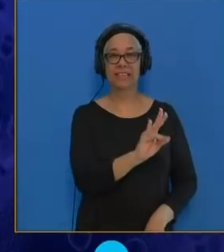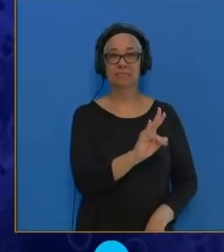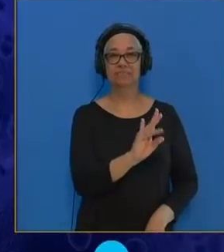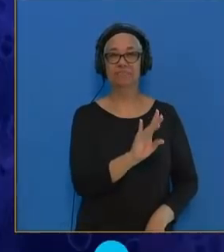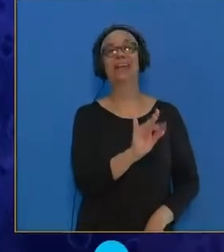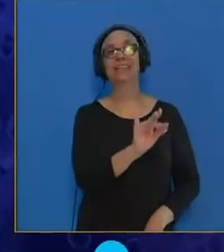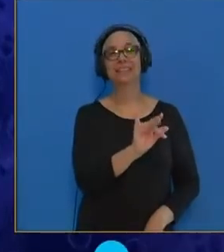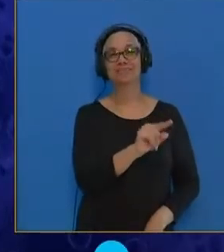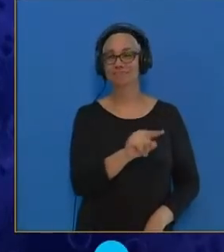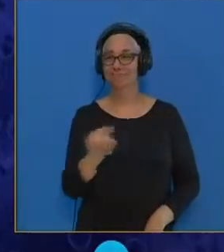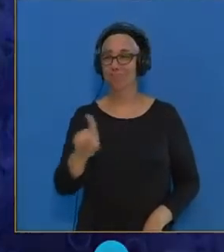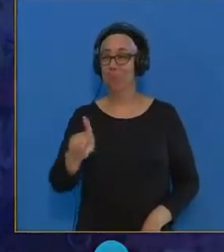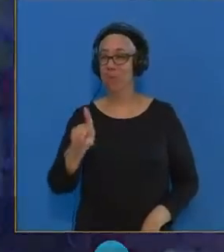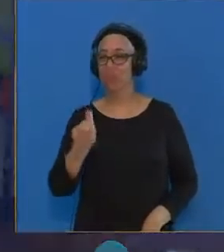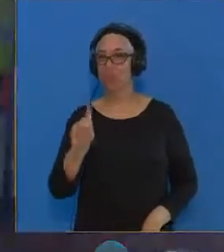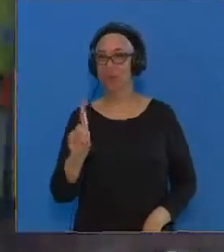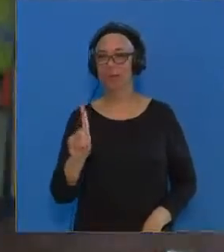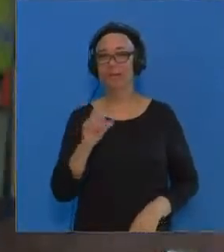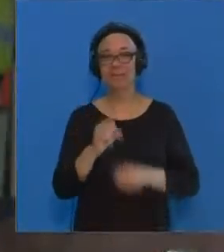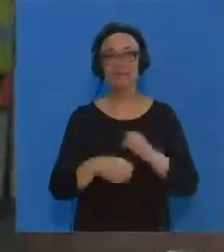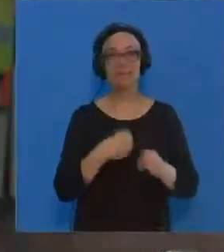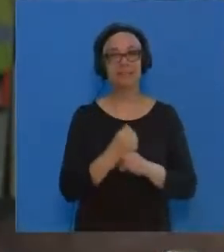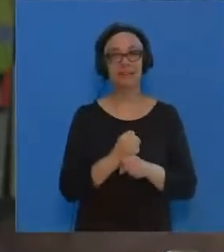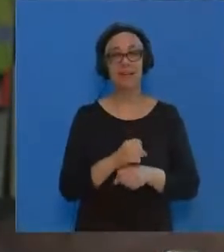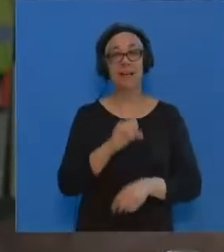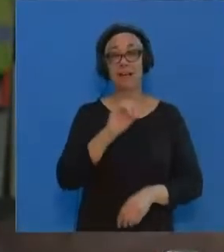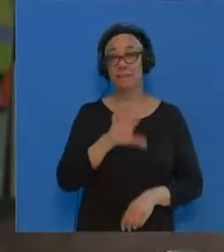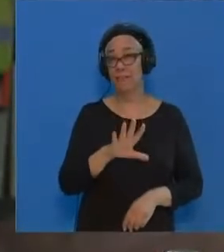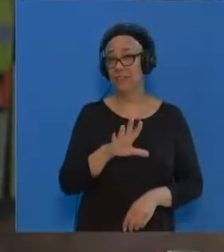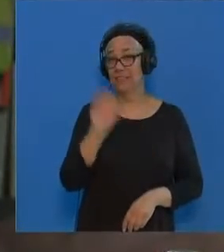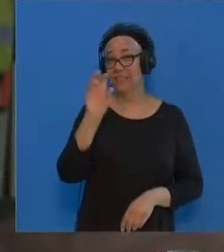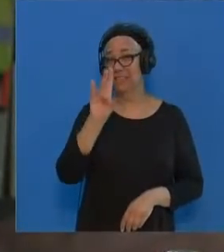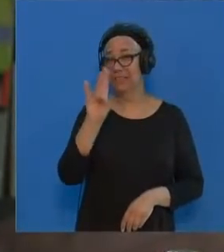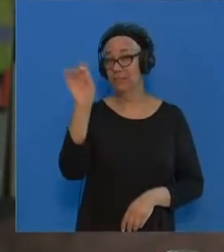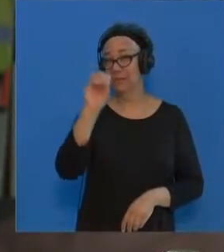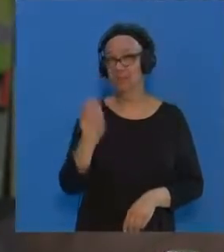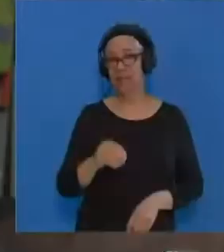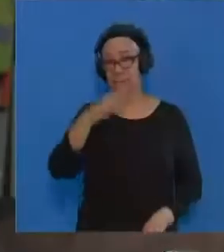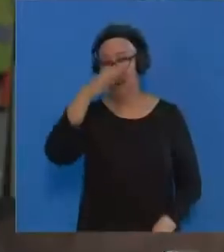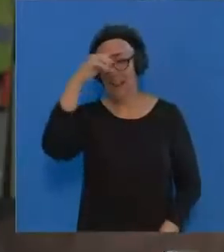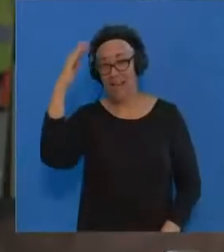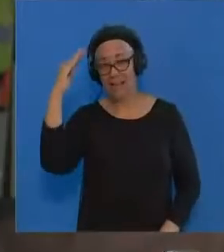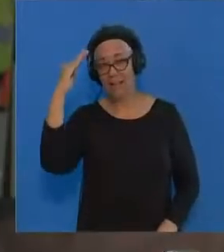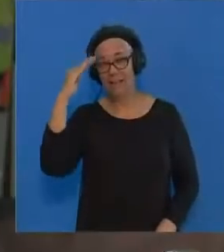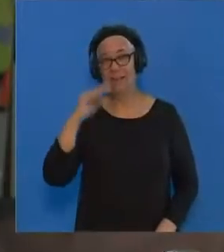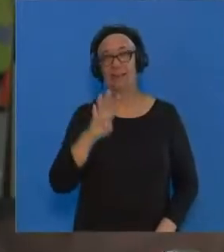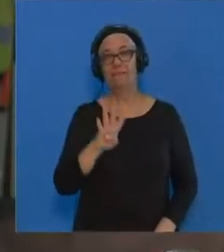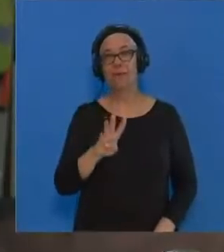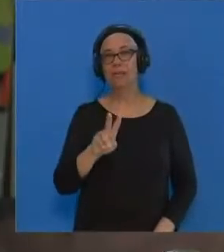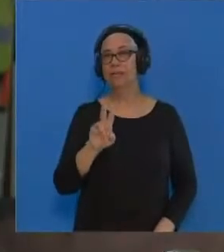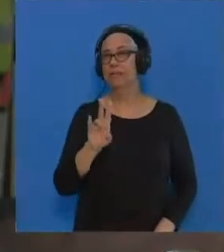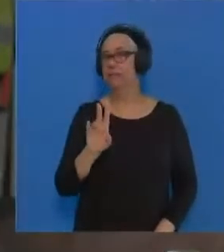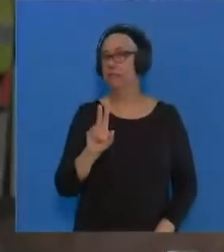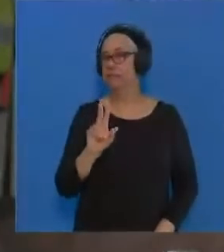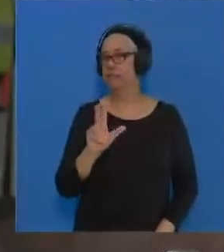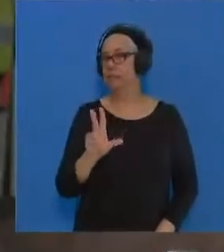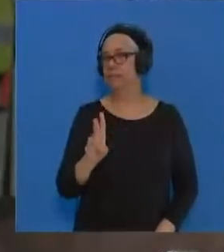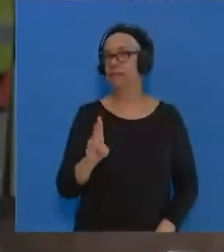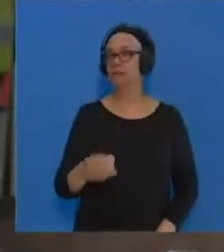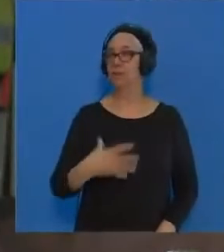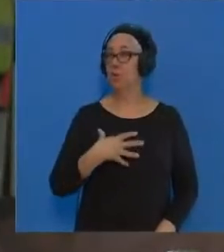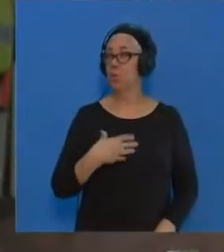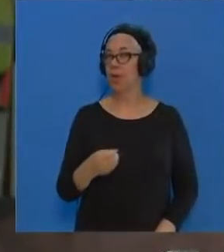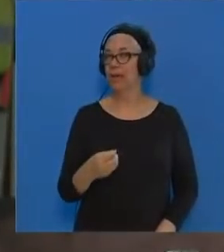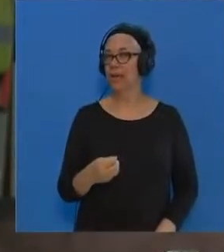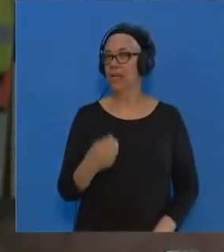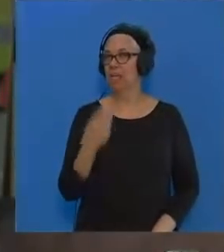years. Overall, 57% of all cases are Black, 40% are white, and 3 are unknown or other. The source